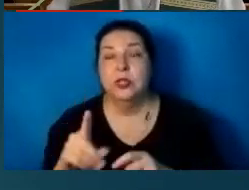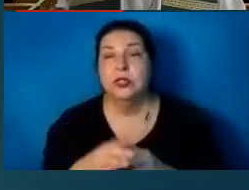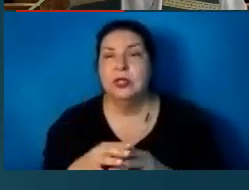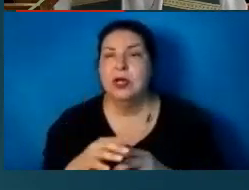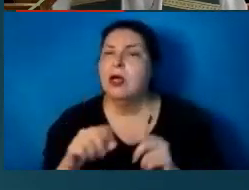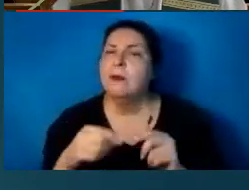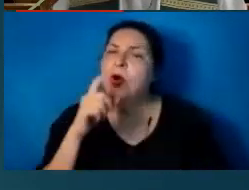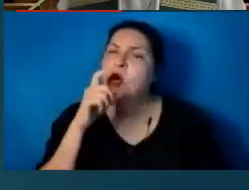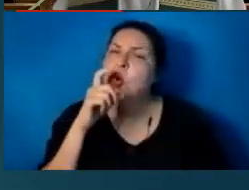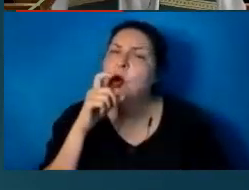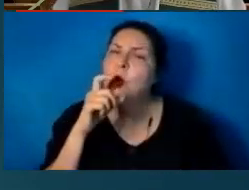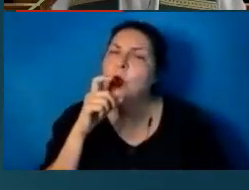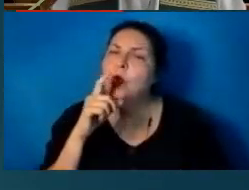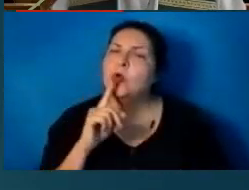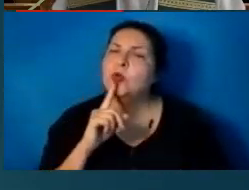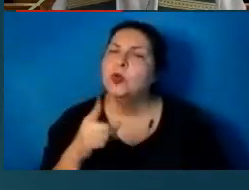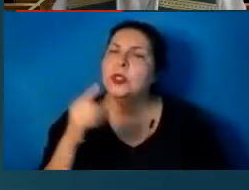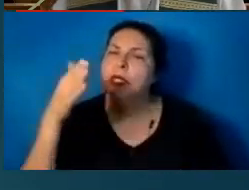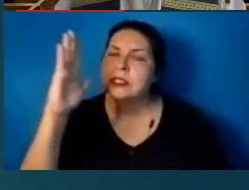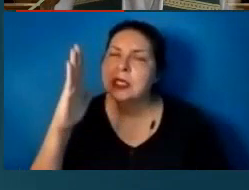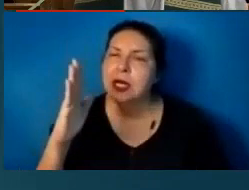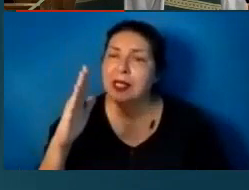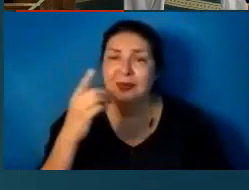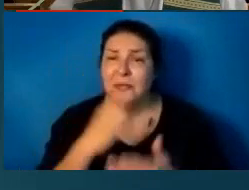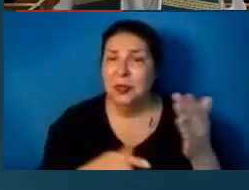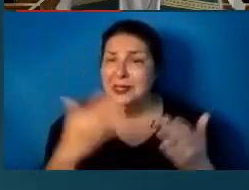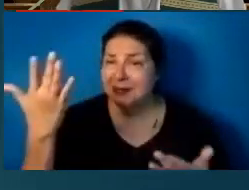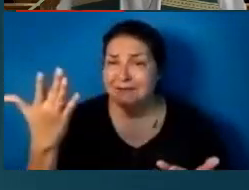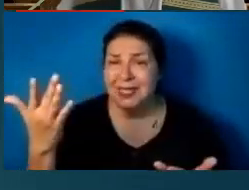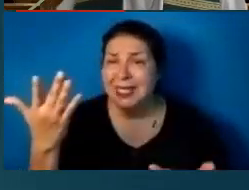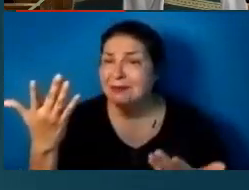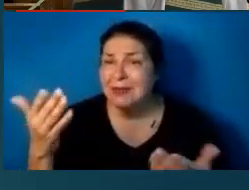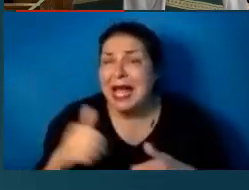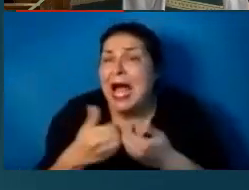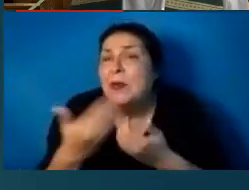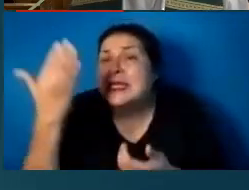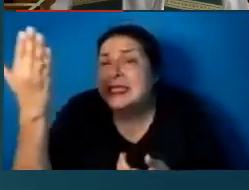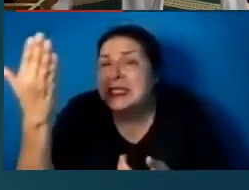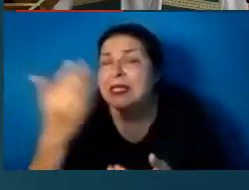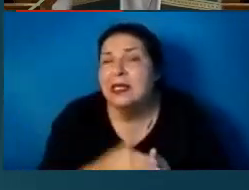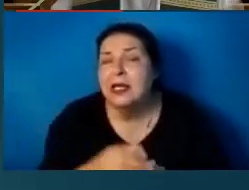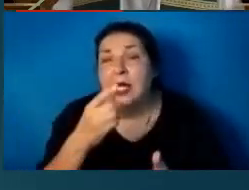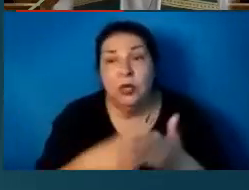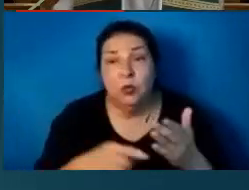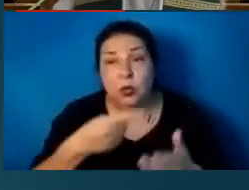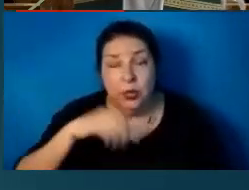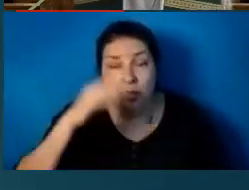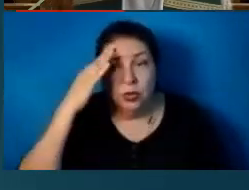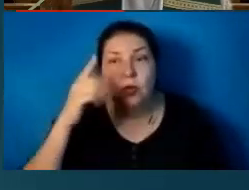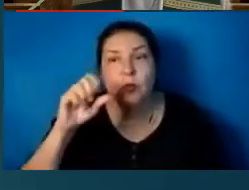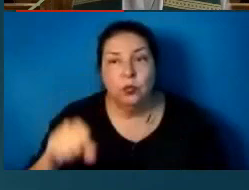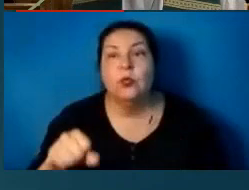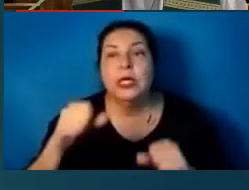really is God and what is he like. And we know And we can say with